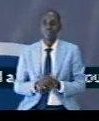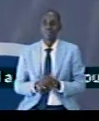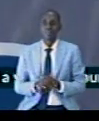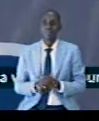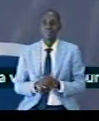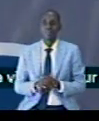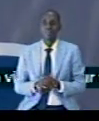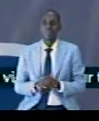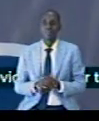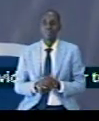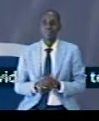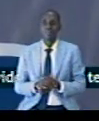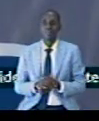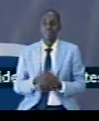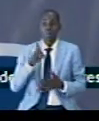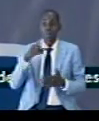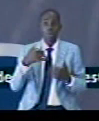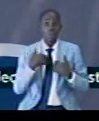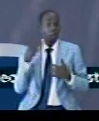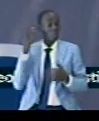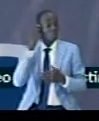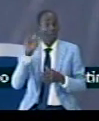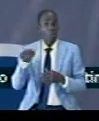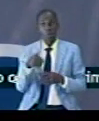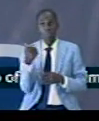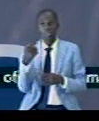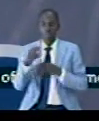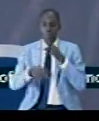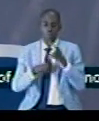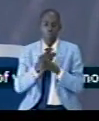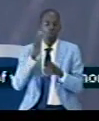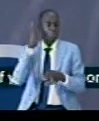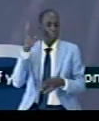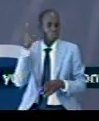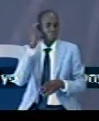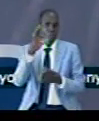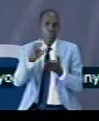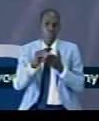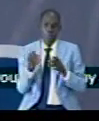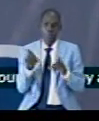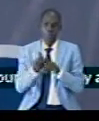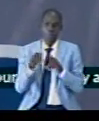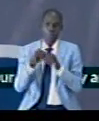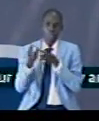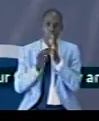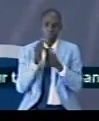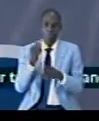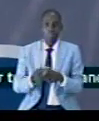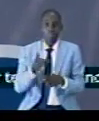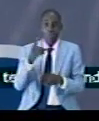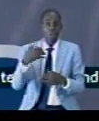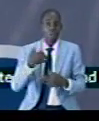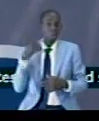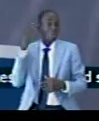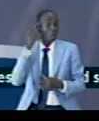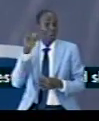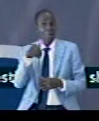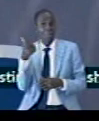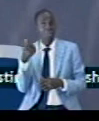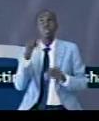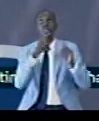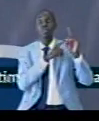You are listening to others, the world is ready to listen to you now. I said the world is waiting to hear your own